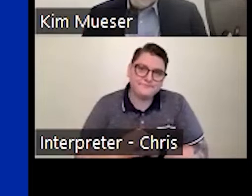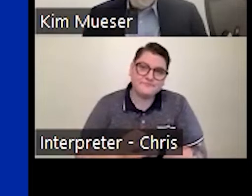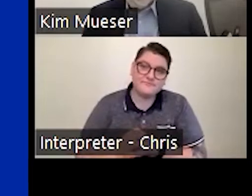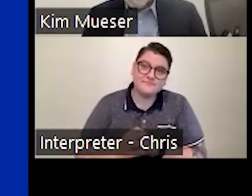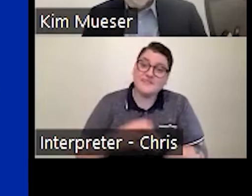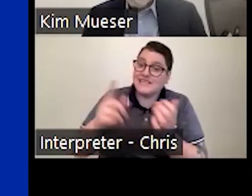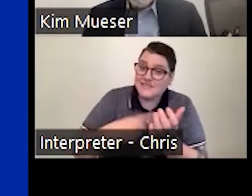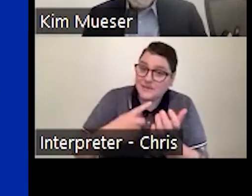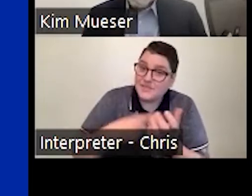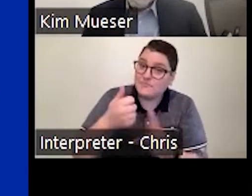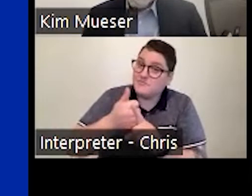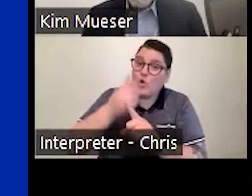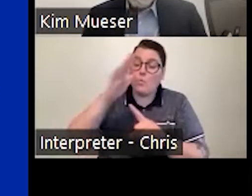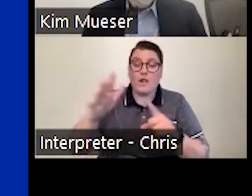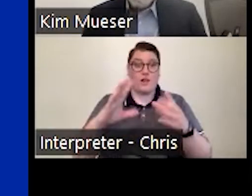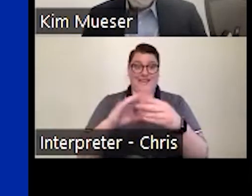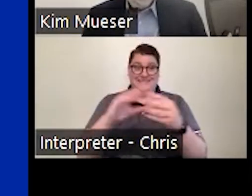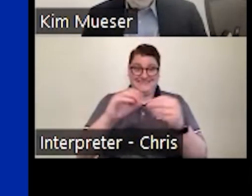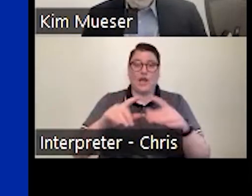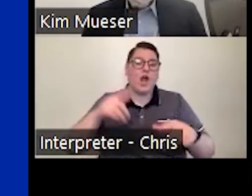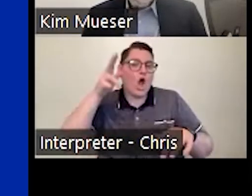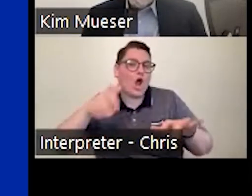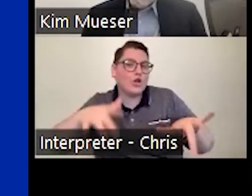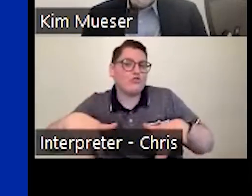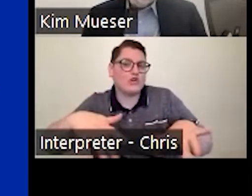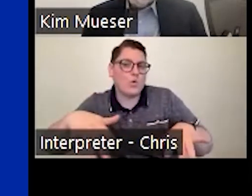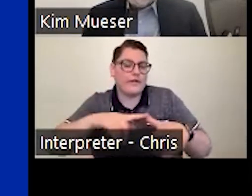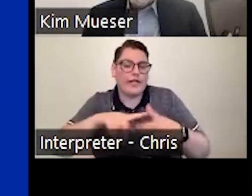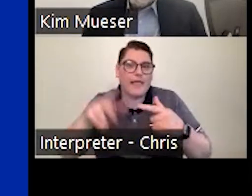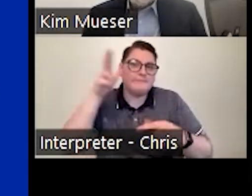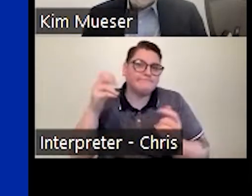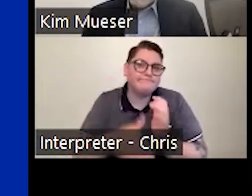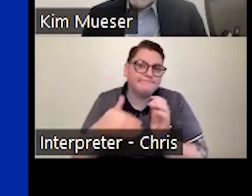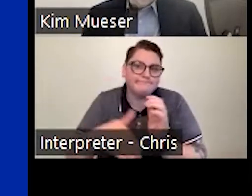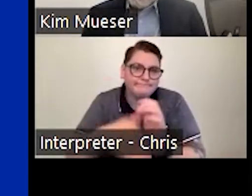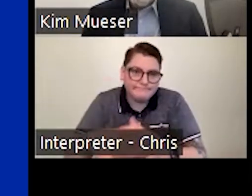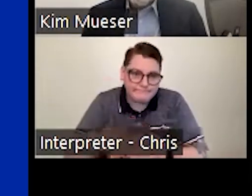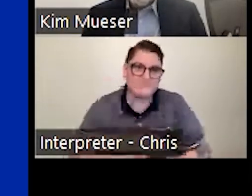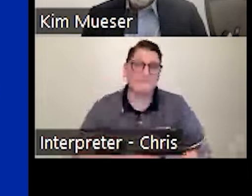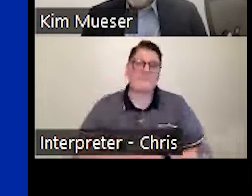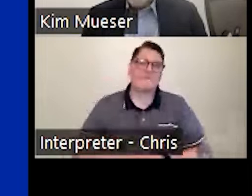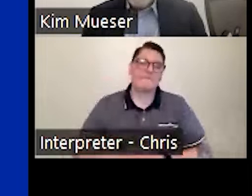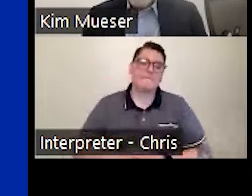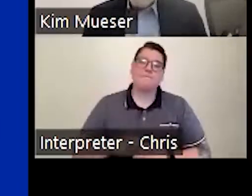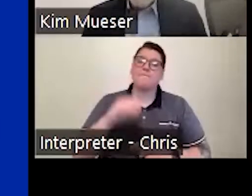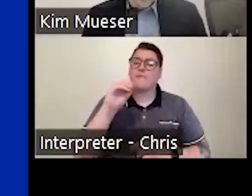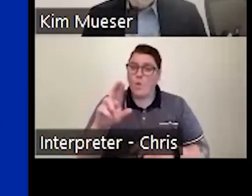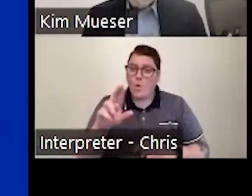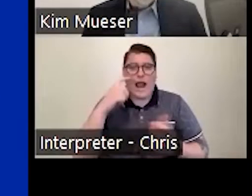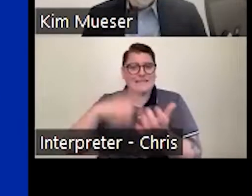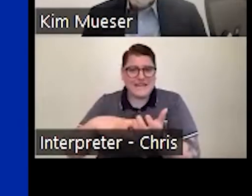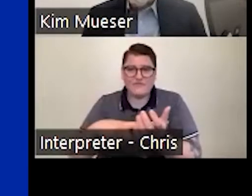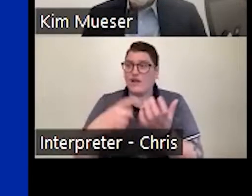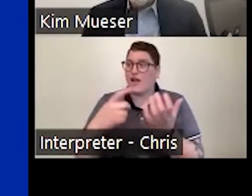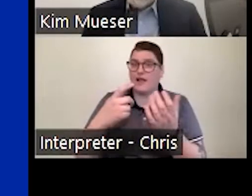audio recordings of these and have people listen to them at home. And then what you also do is you identify actual situations in the environment